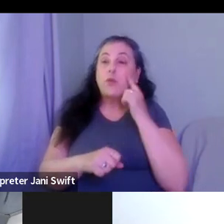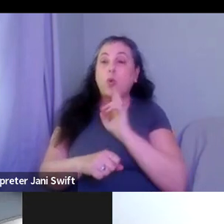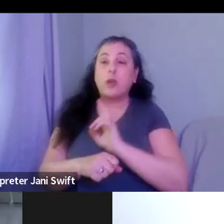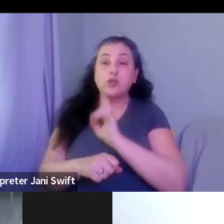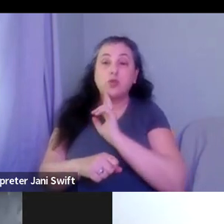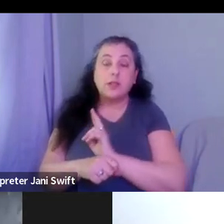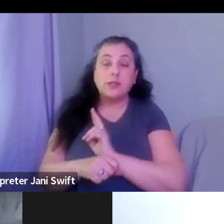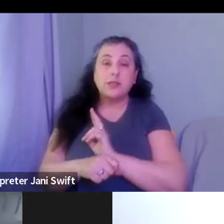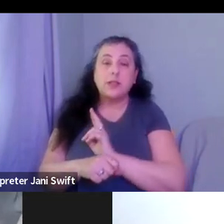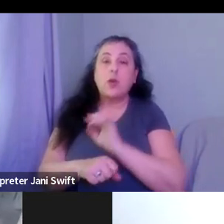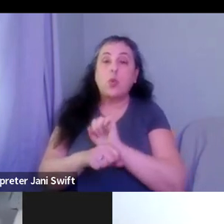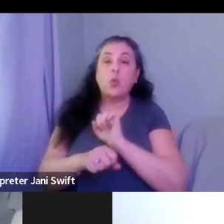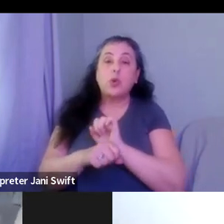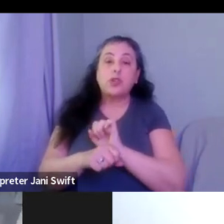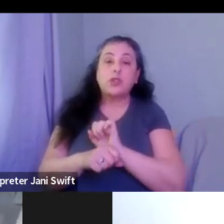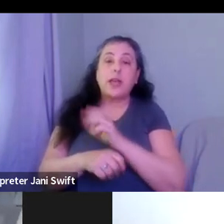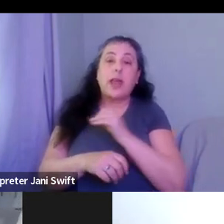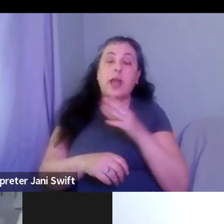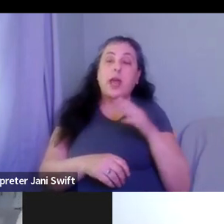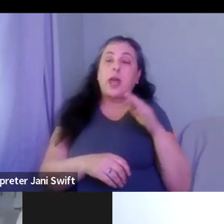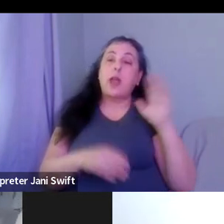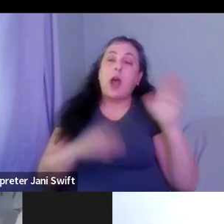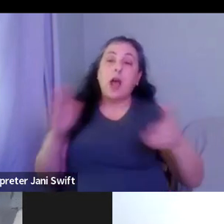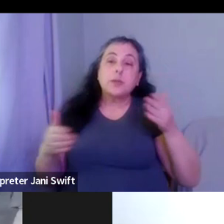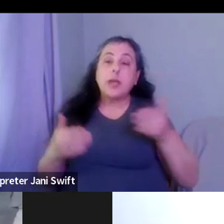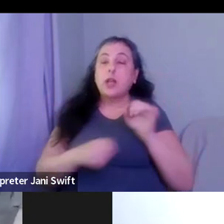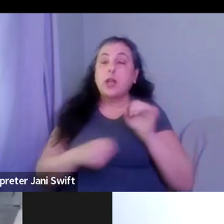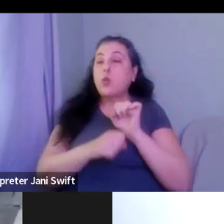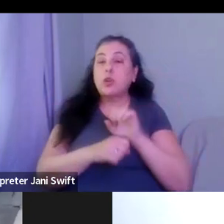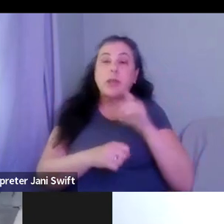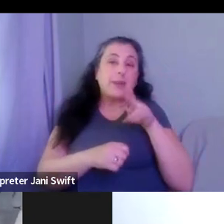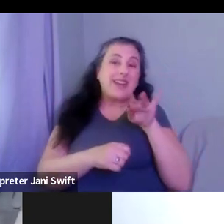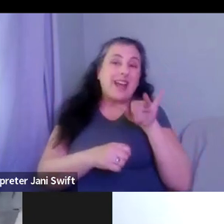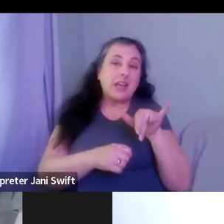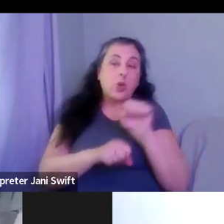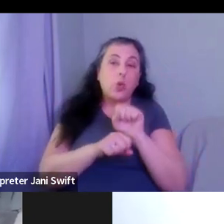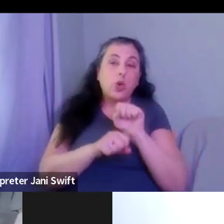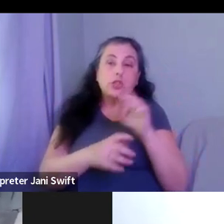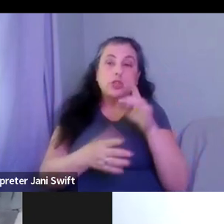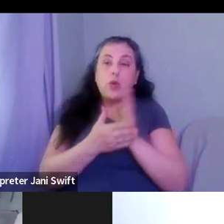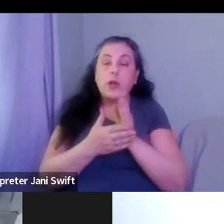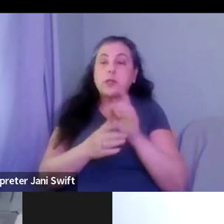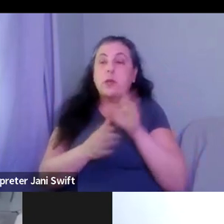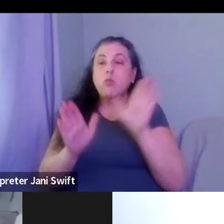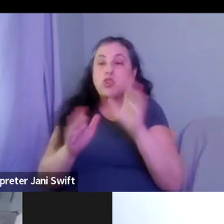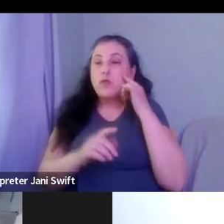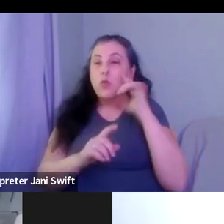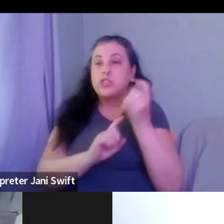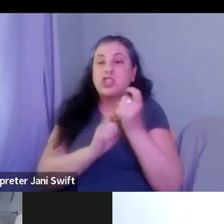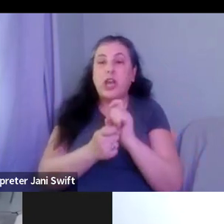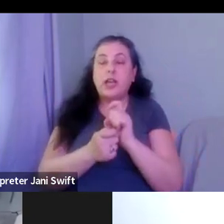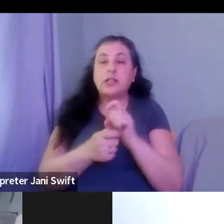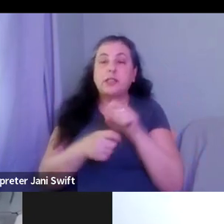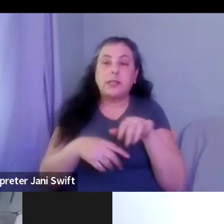restaurants, workers, and hospitality workers' rights and pushing for change in the industry. And I'd like to give a